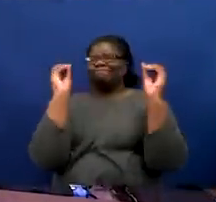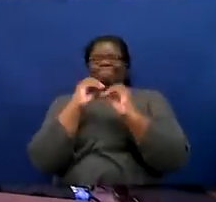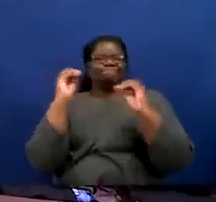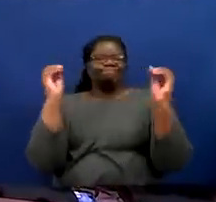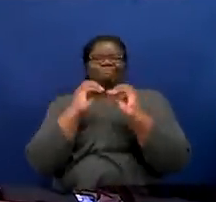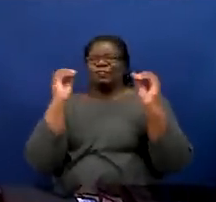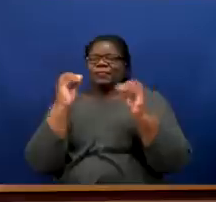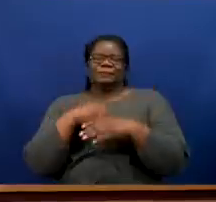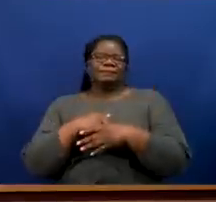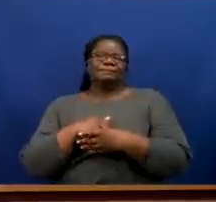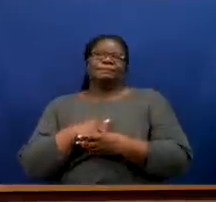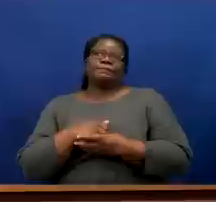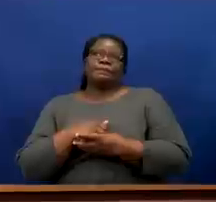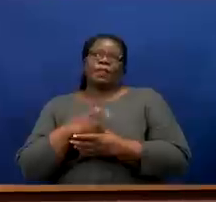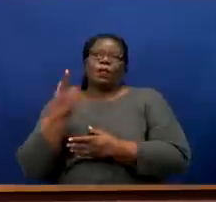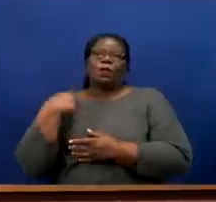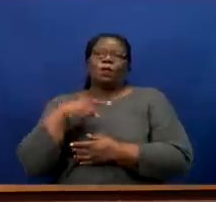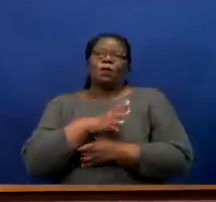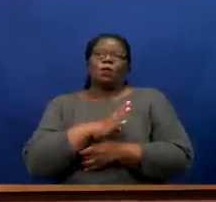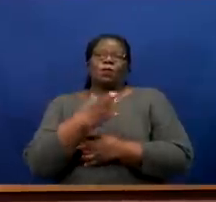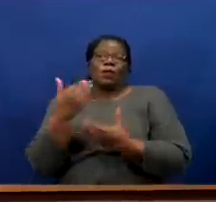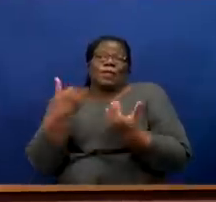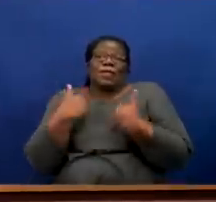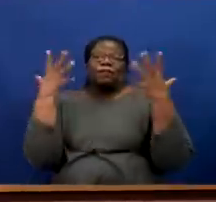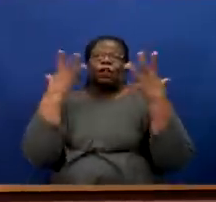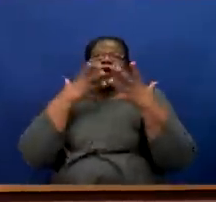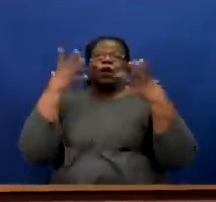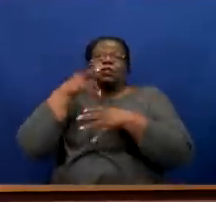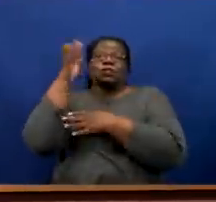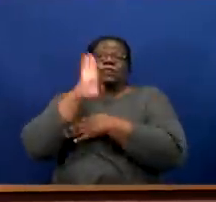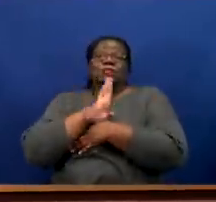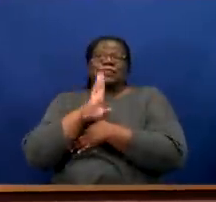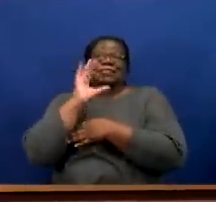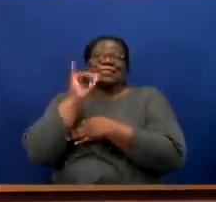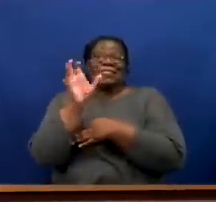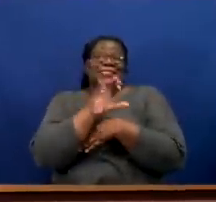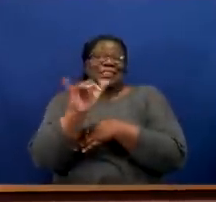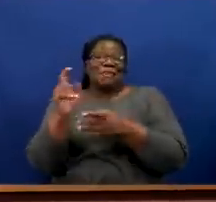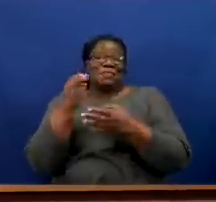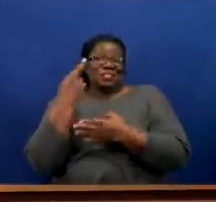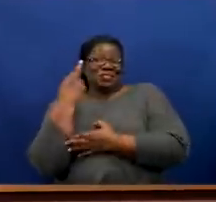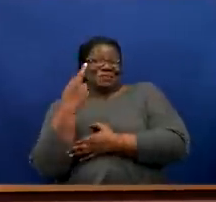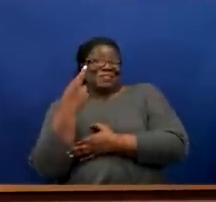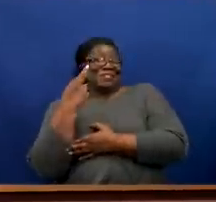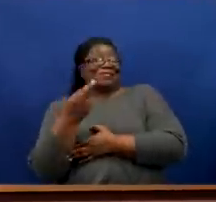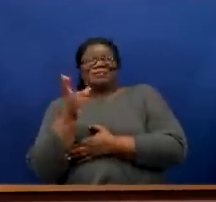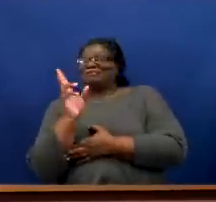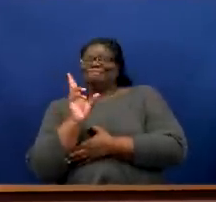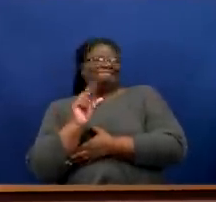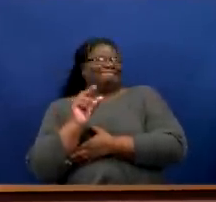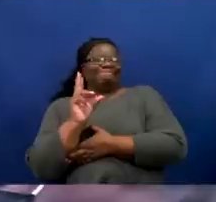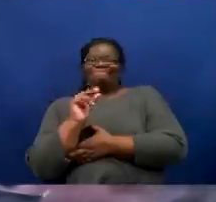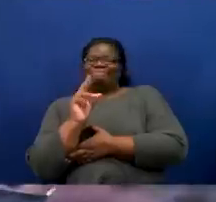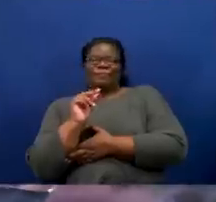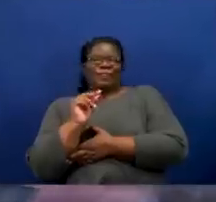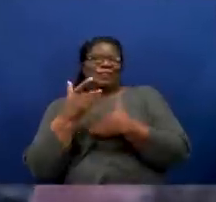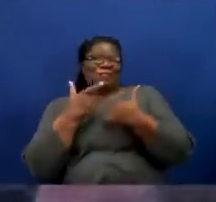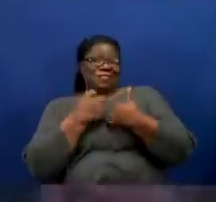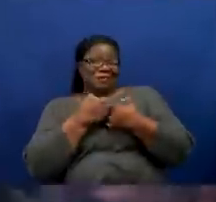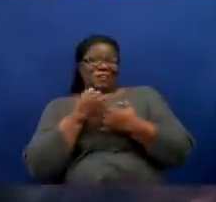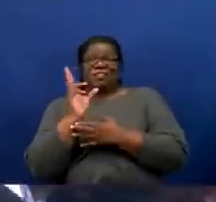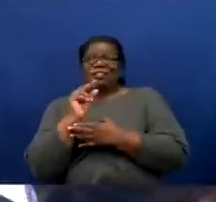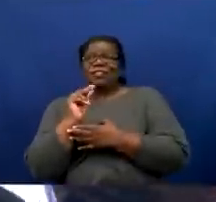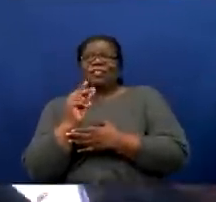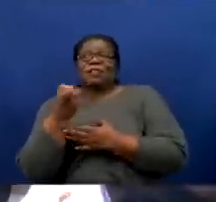in all of the earth. You've got an awesome God. He's not like your best friend. He's not like your boo or your bae. He's God all